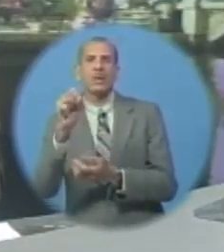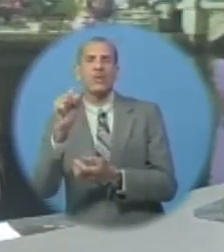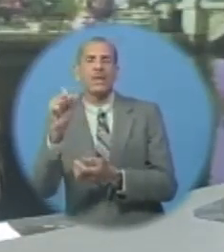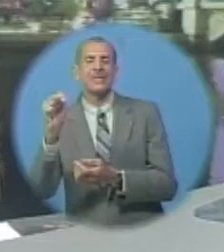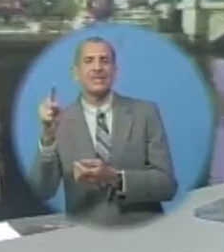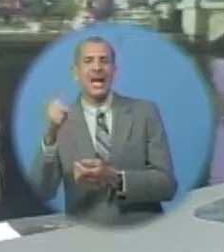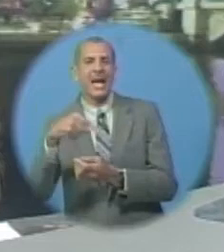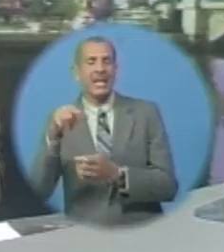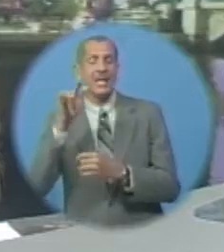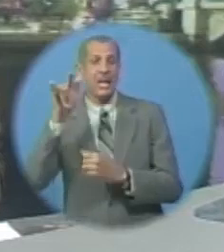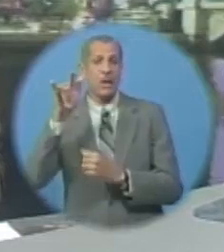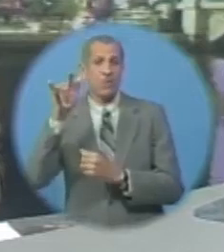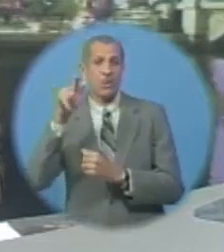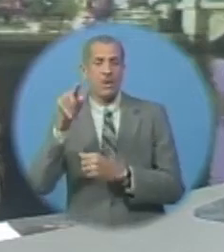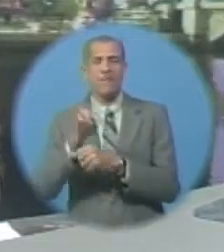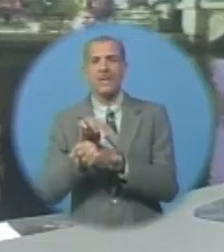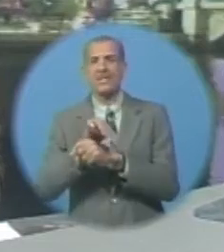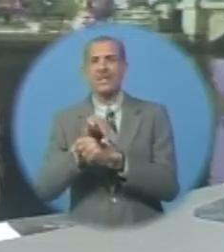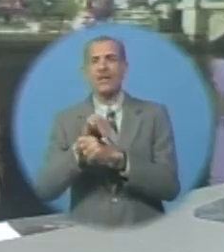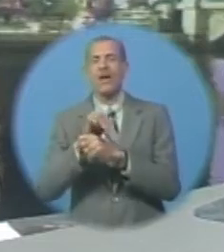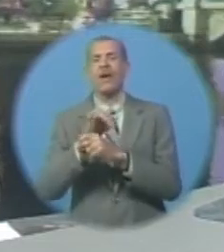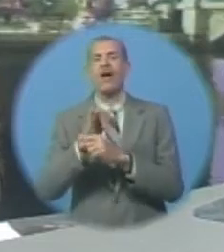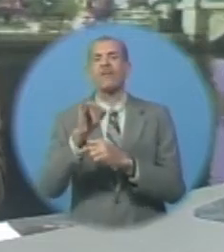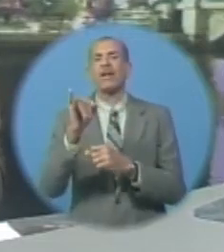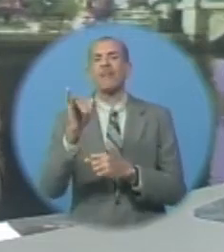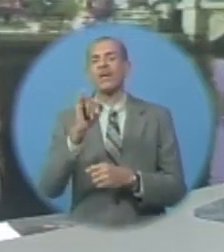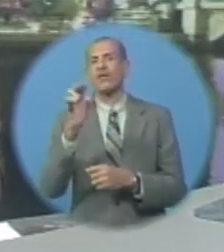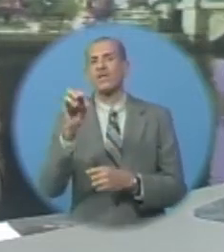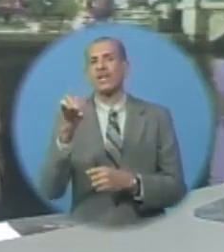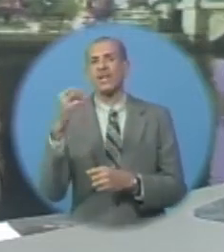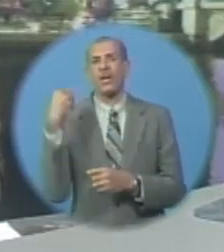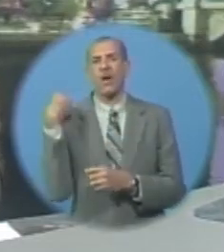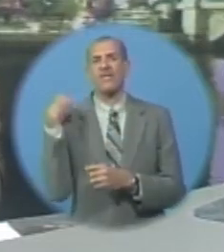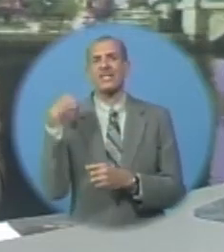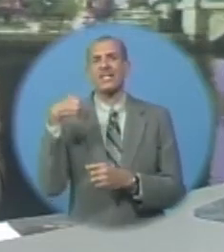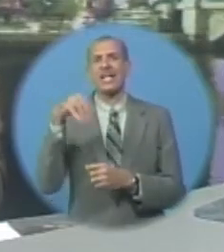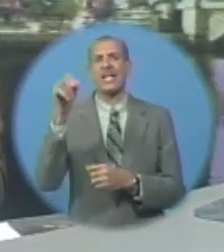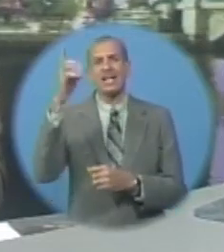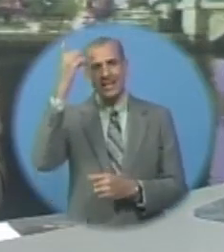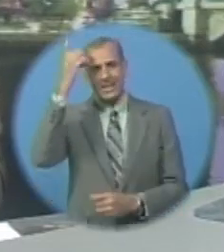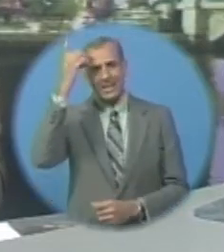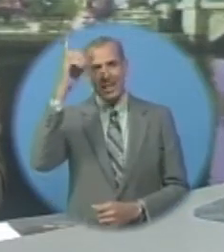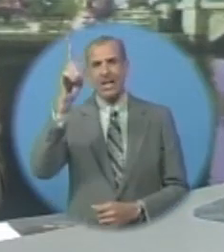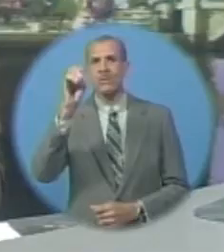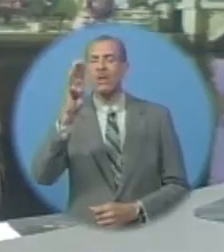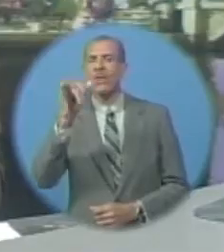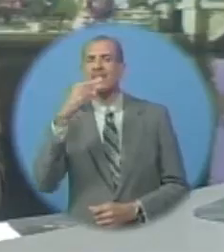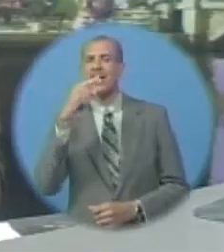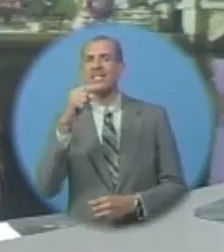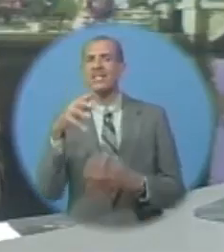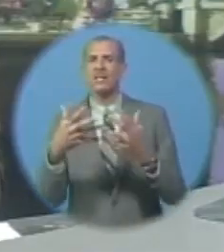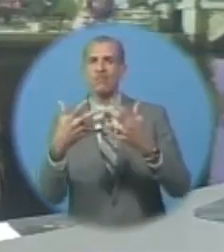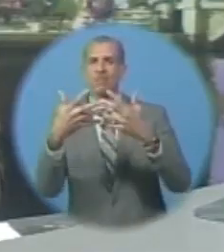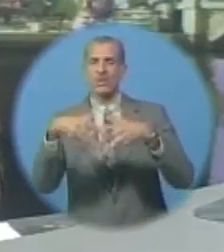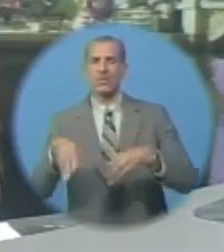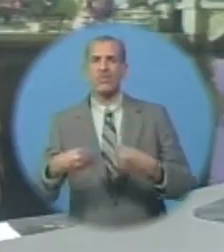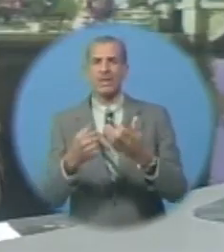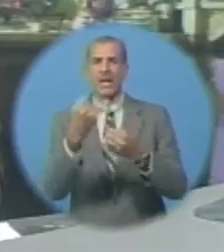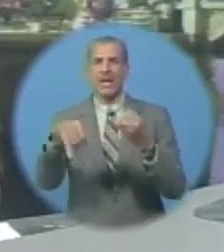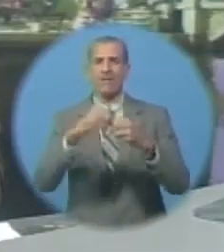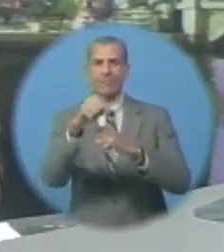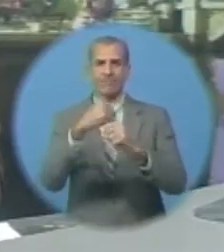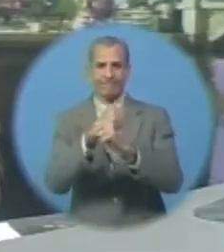with responsibility for immigration in the Prime Minister's office, Senator Darcy Boyce, says the machines will be introduced by